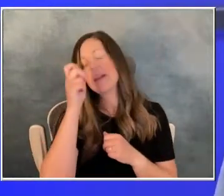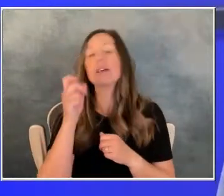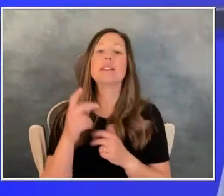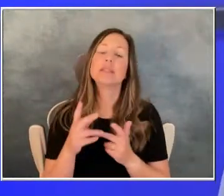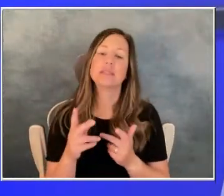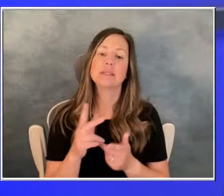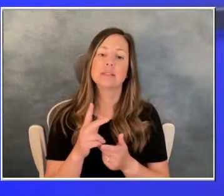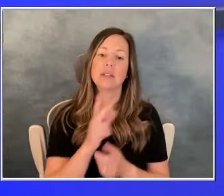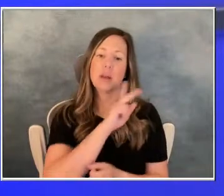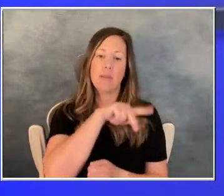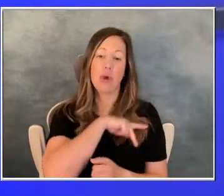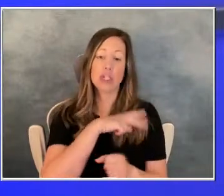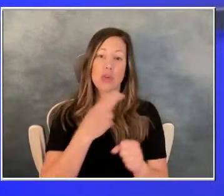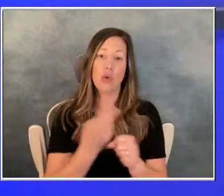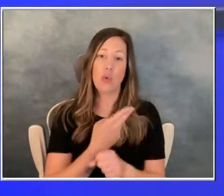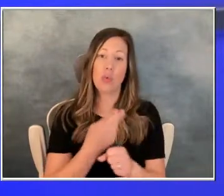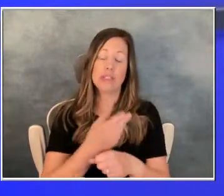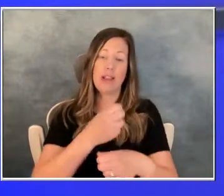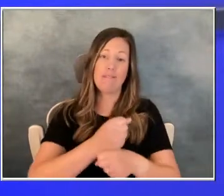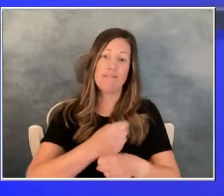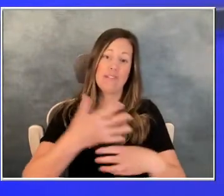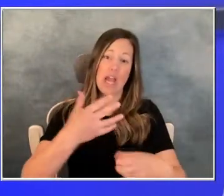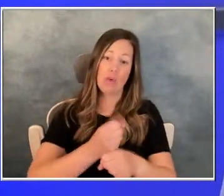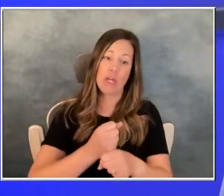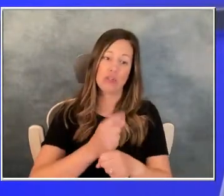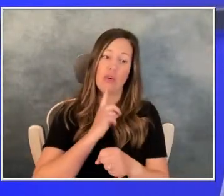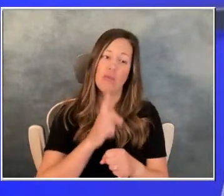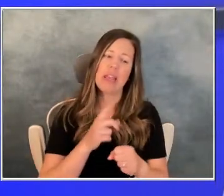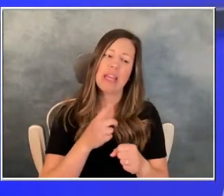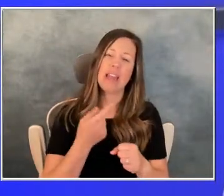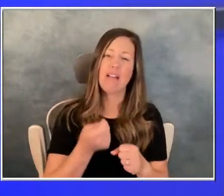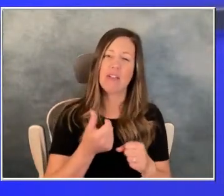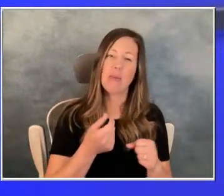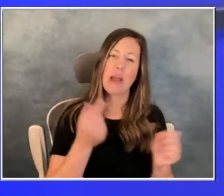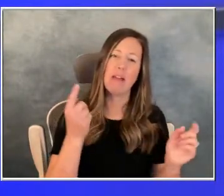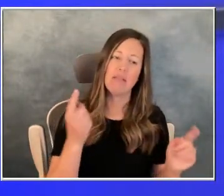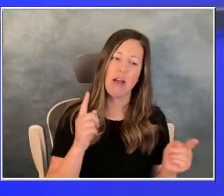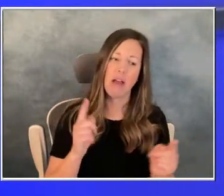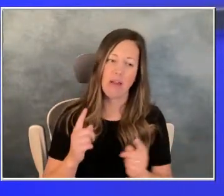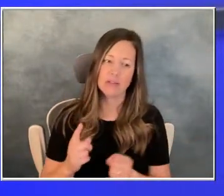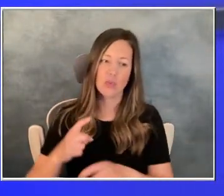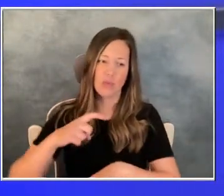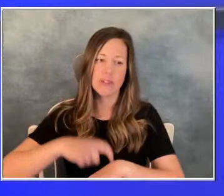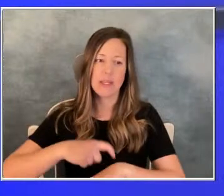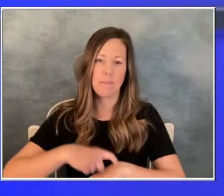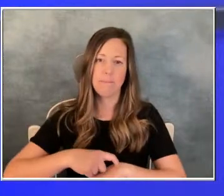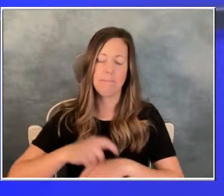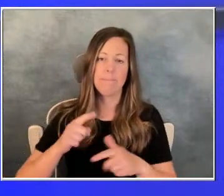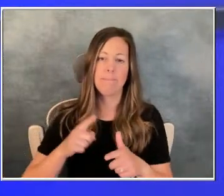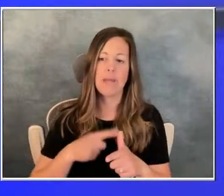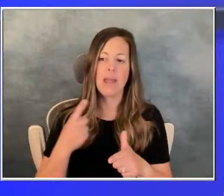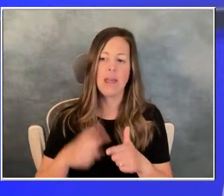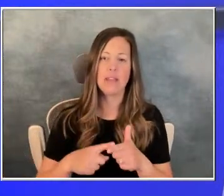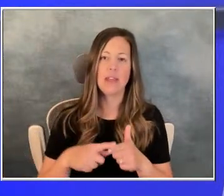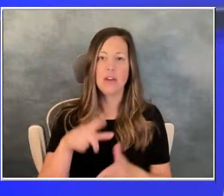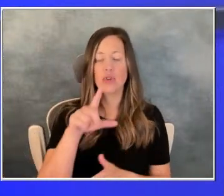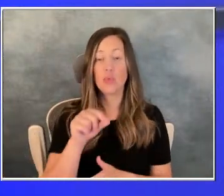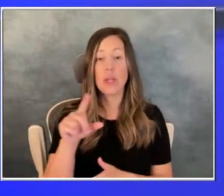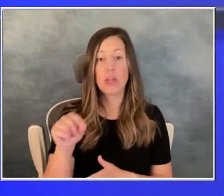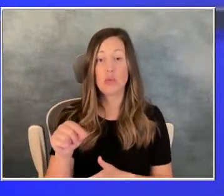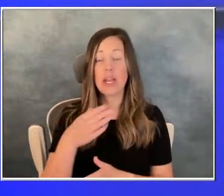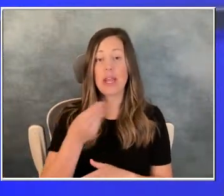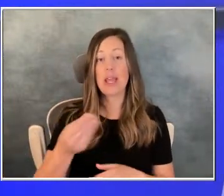of fireworks was a little bit less over time, and with 2020 and